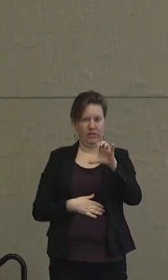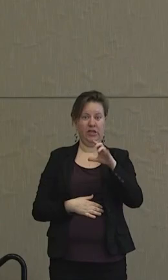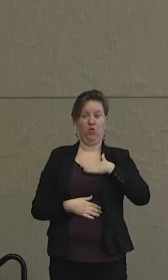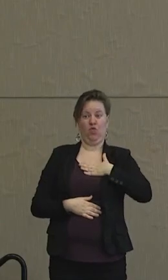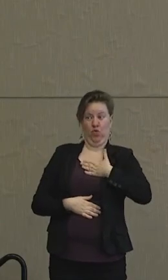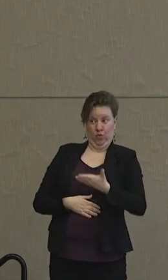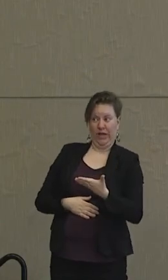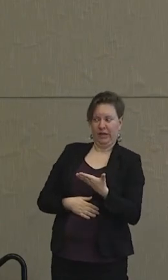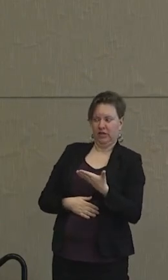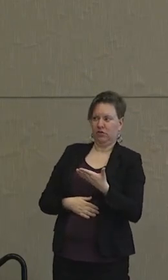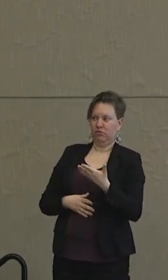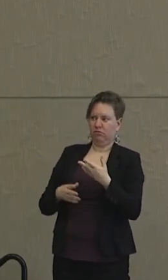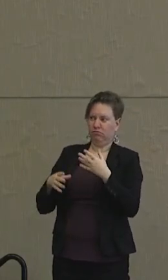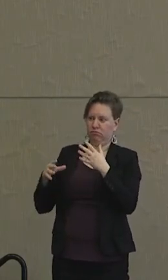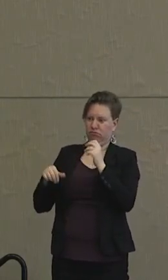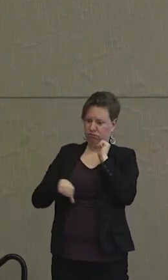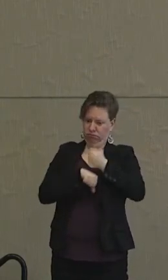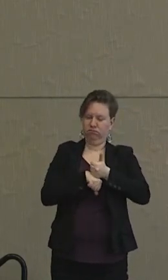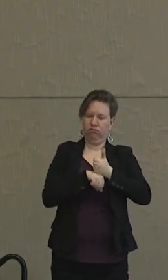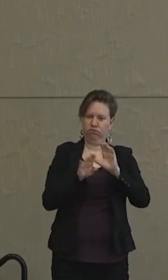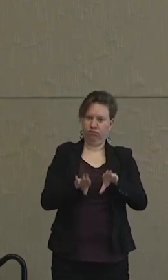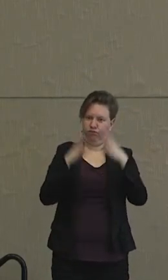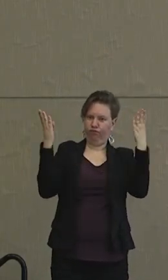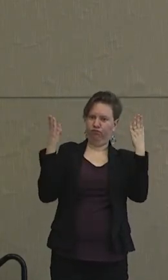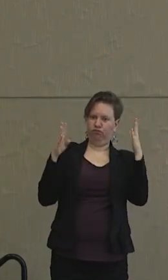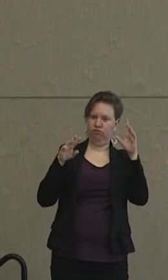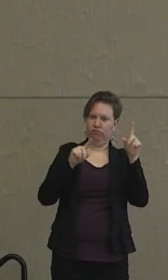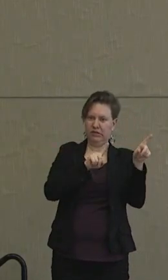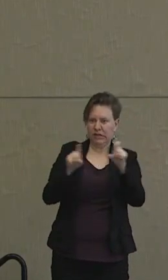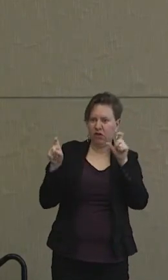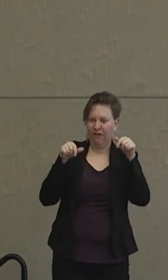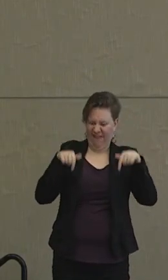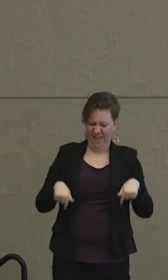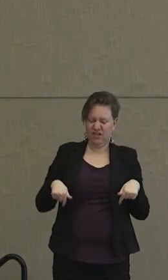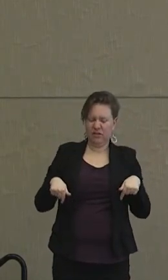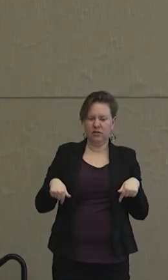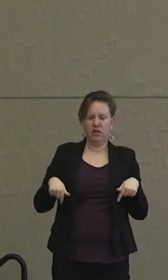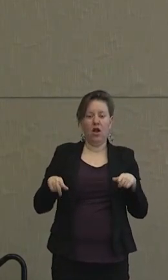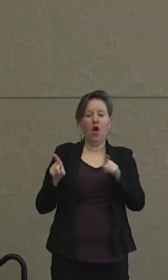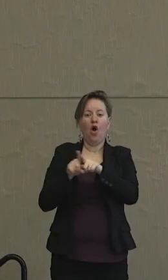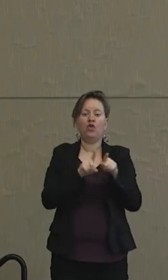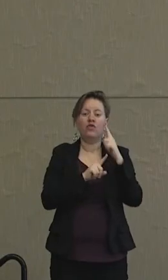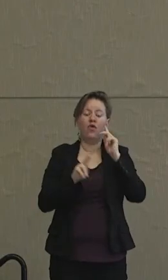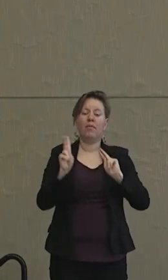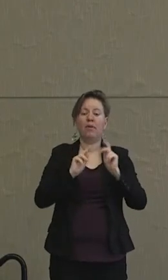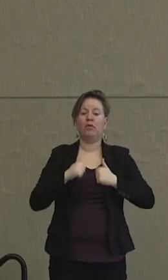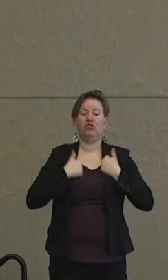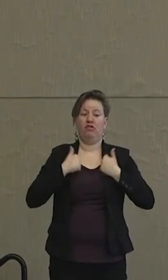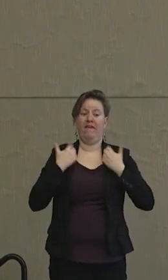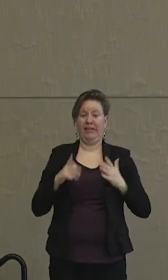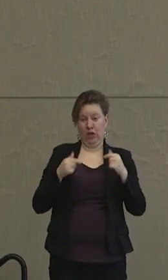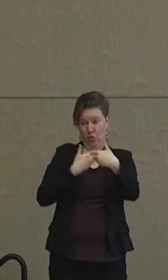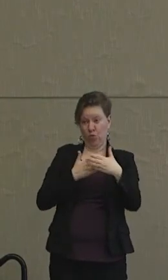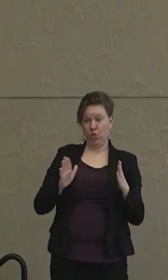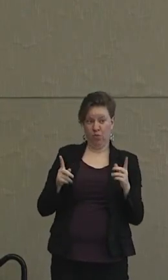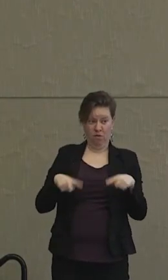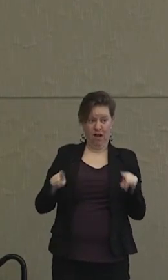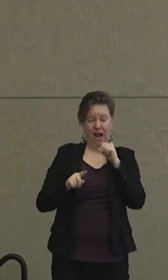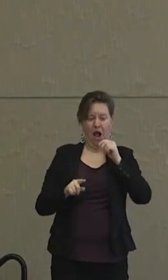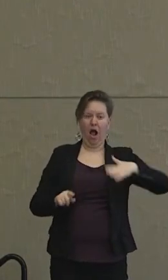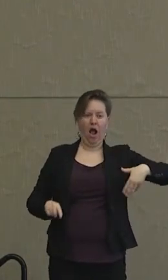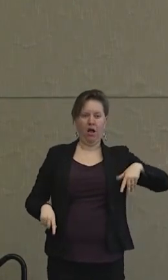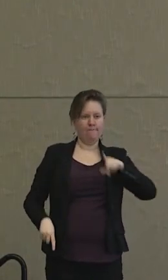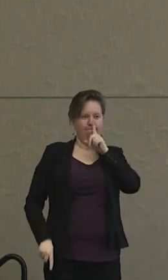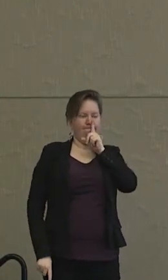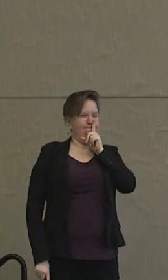the call to have an open discussion like this, but also for people who are survivors in the room who aren't yet ready